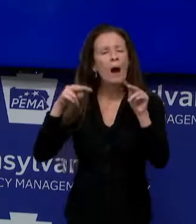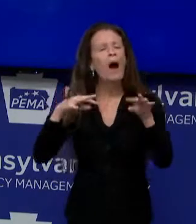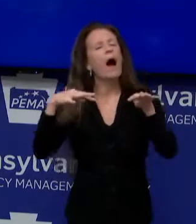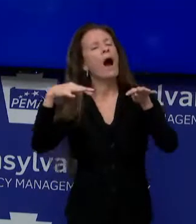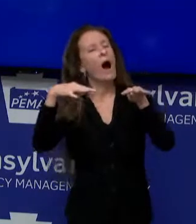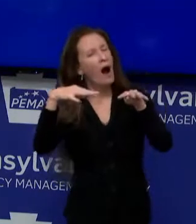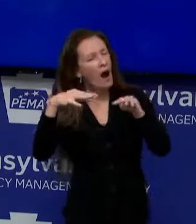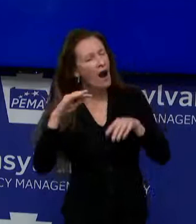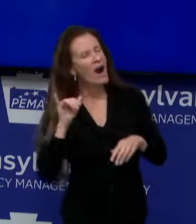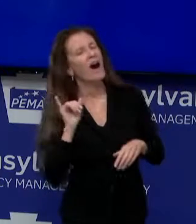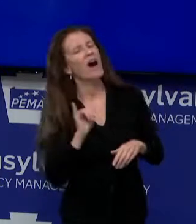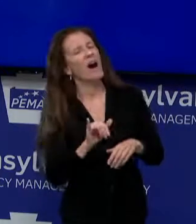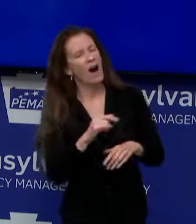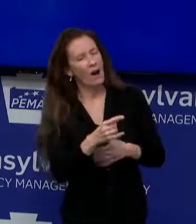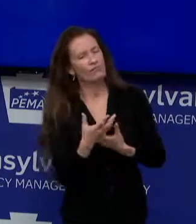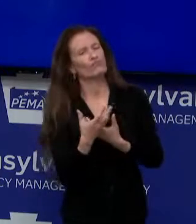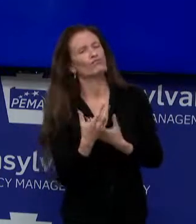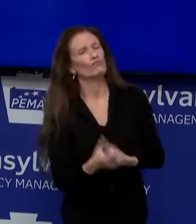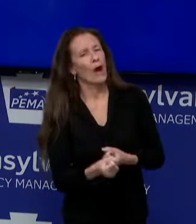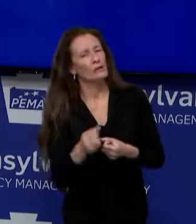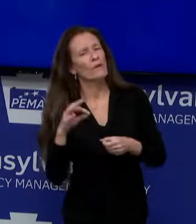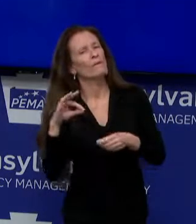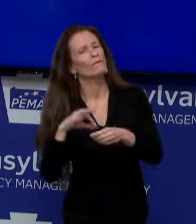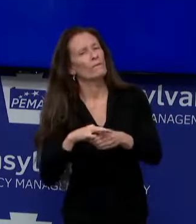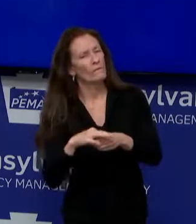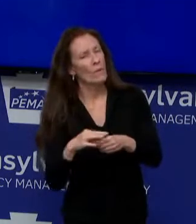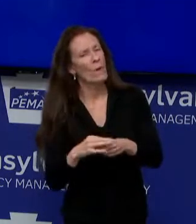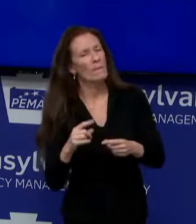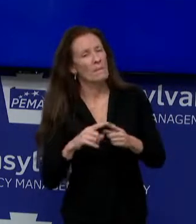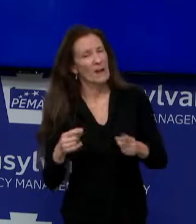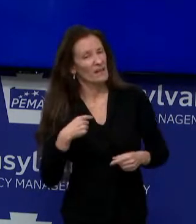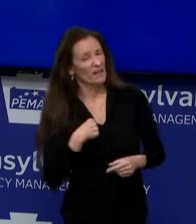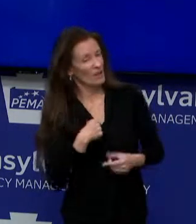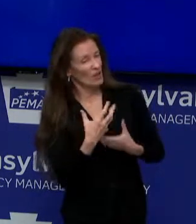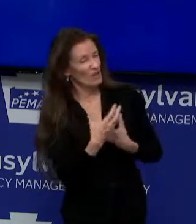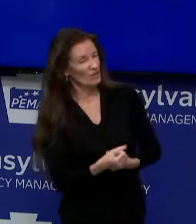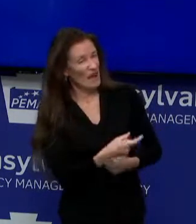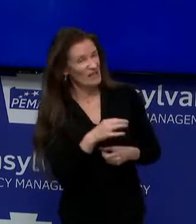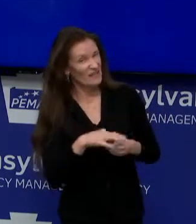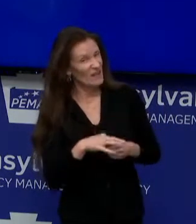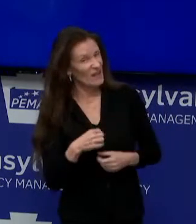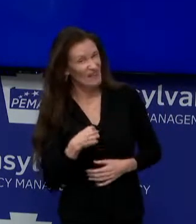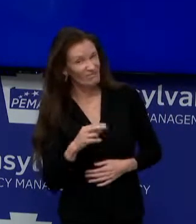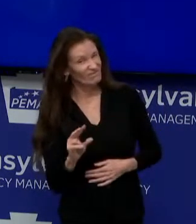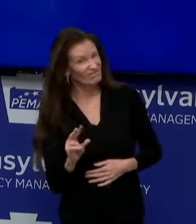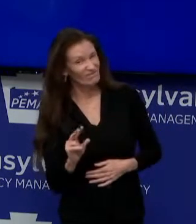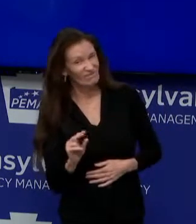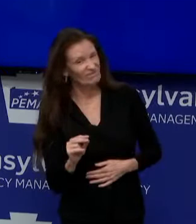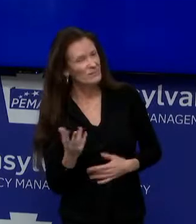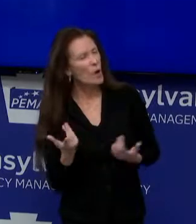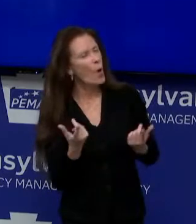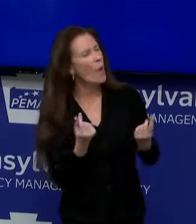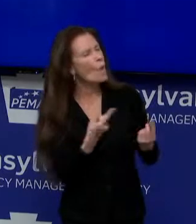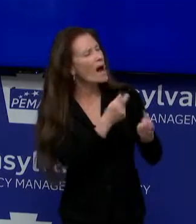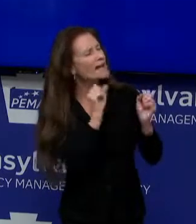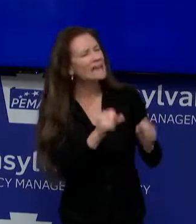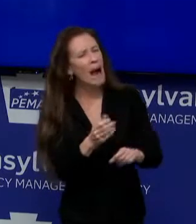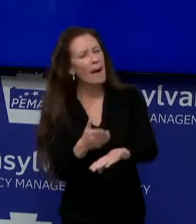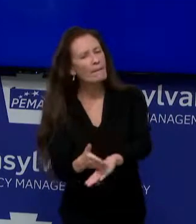daily basis saying they don't trust what happened. Is there anything that you believe the state can do even further to